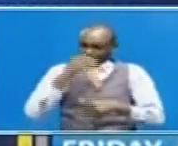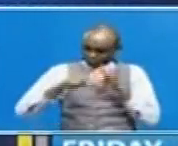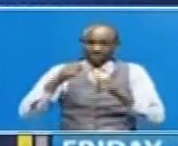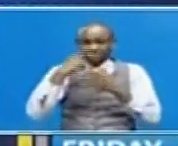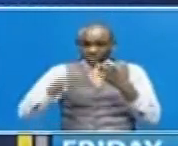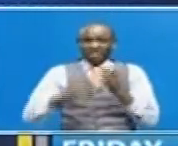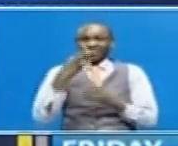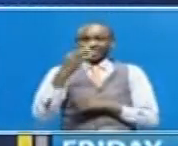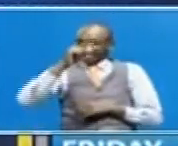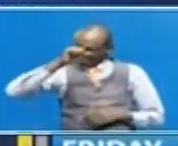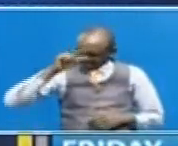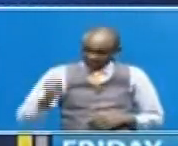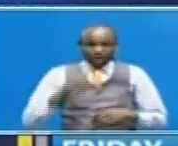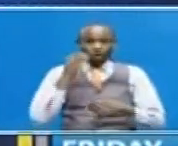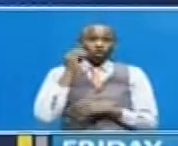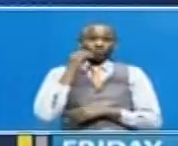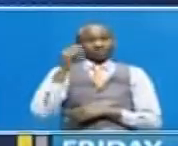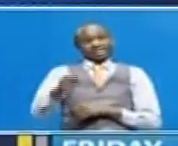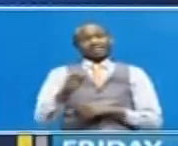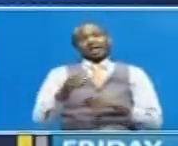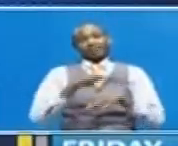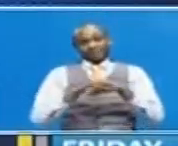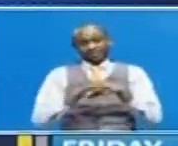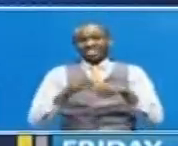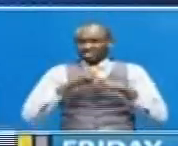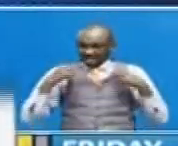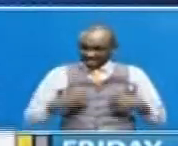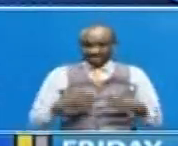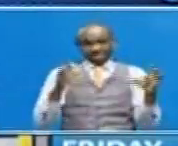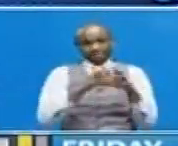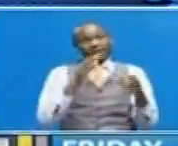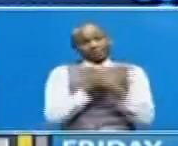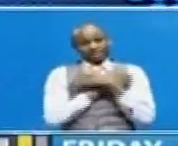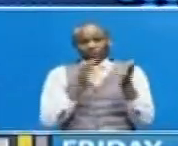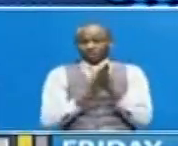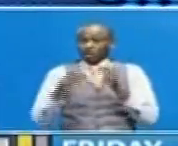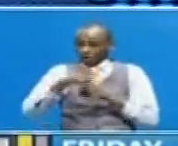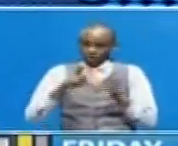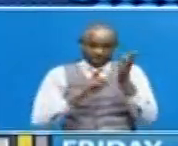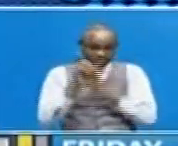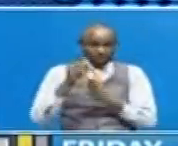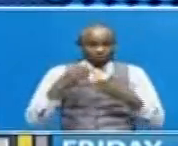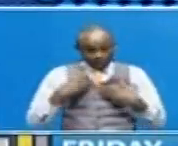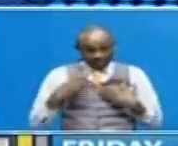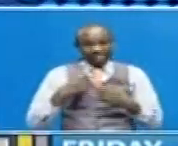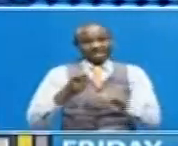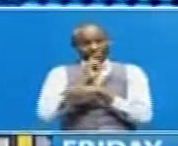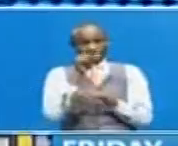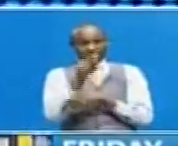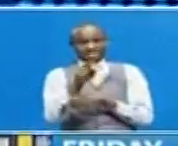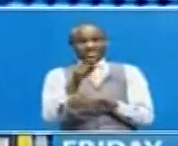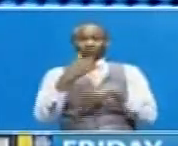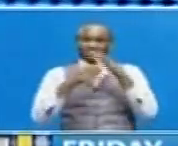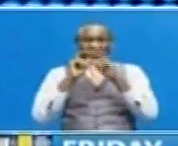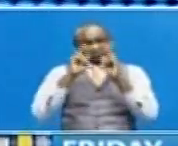develop 30,000 homes in sub-Saharan Africa. The Chinese firm will partner with local developers and provide long-term capital to develop